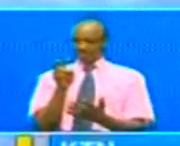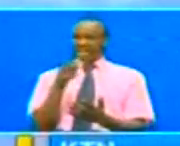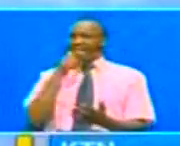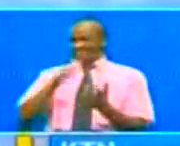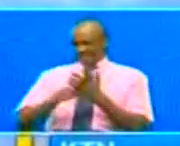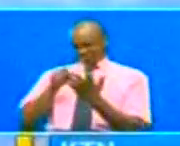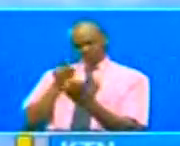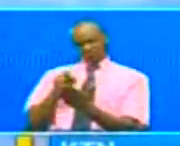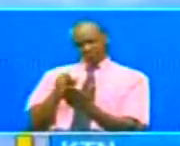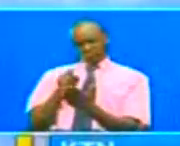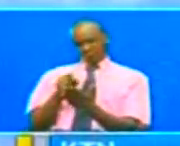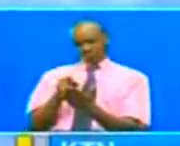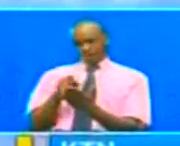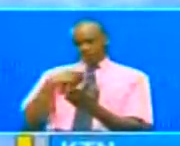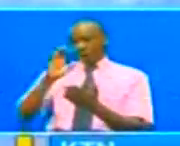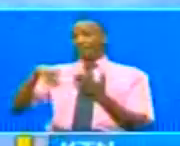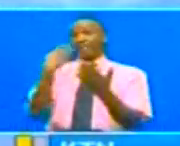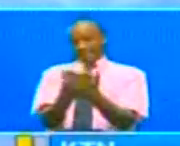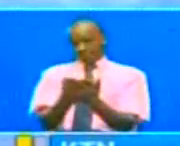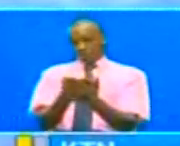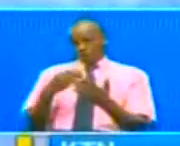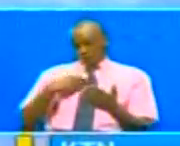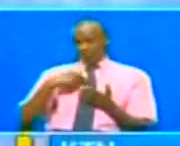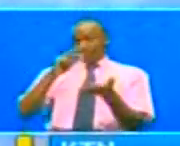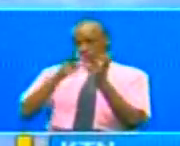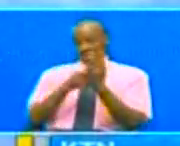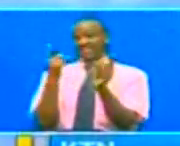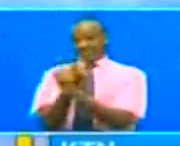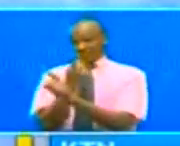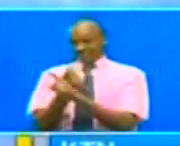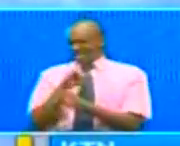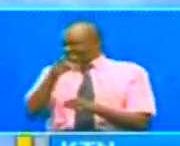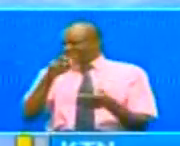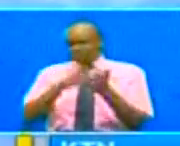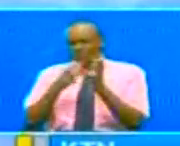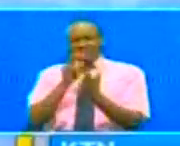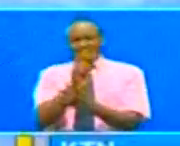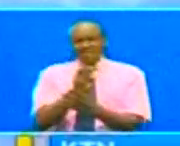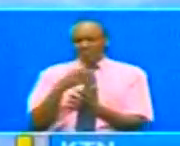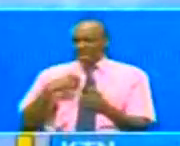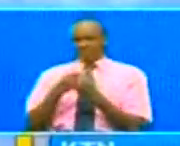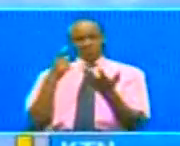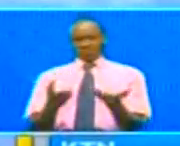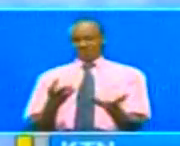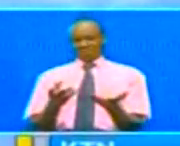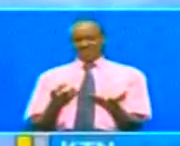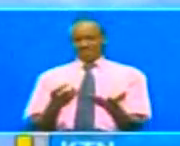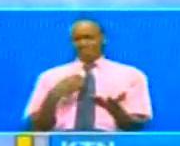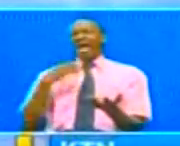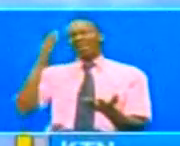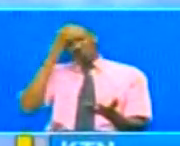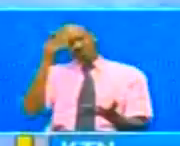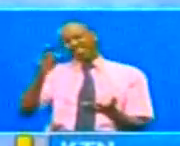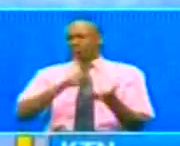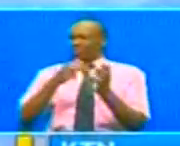a letter for application of some of the projects, and some of these projects I happen to know that